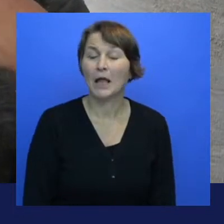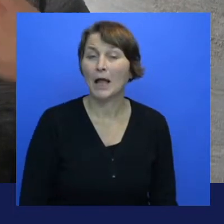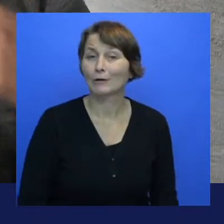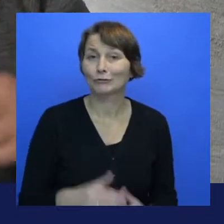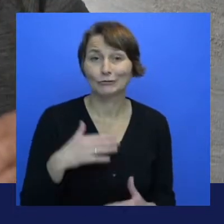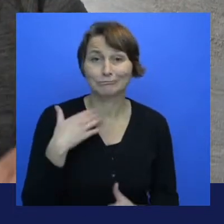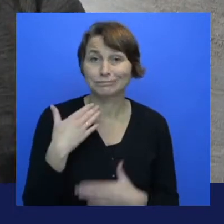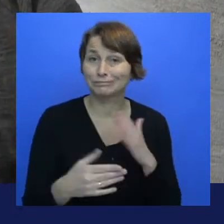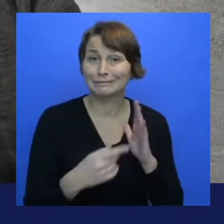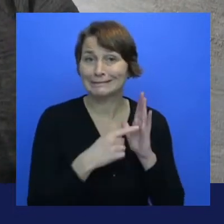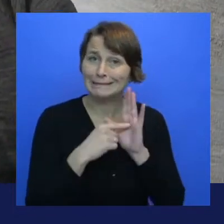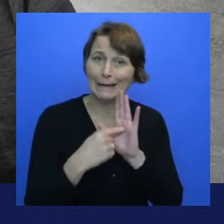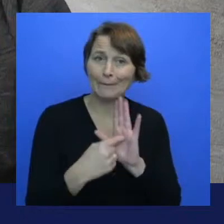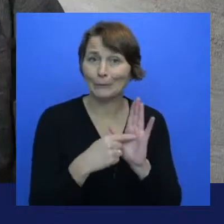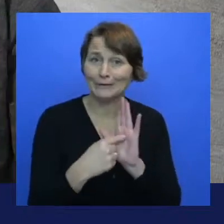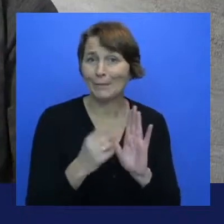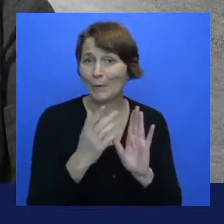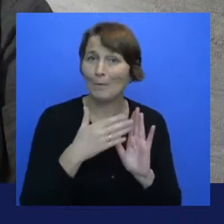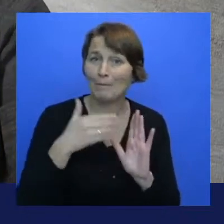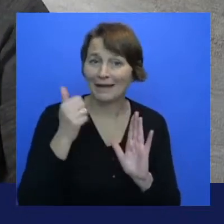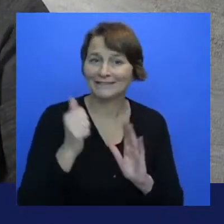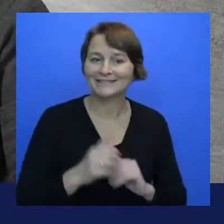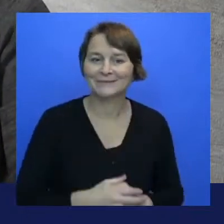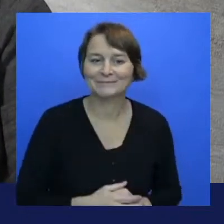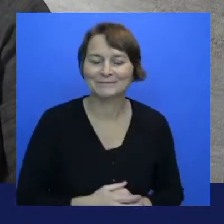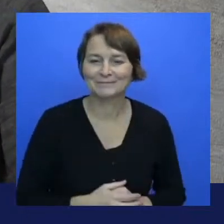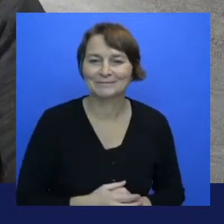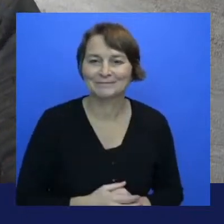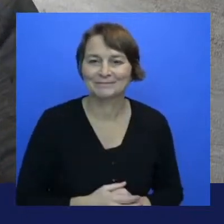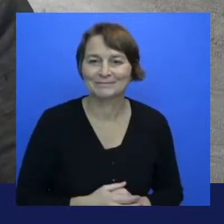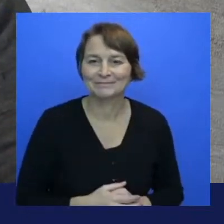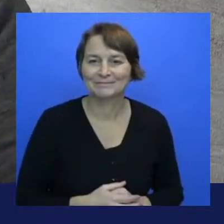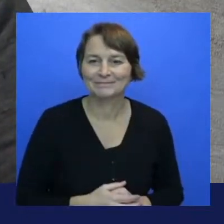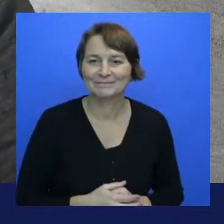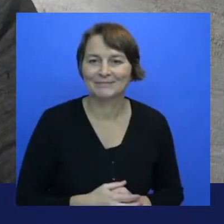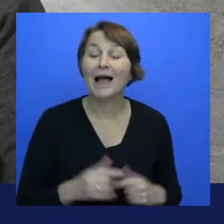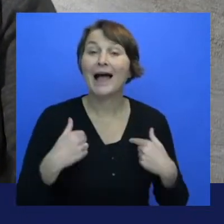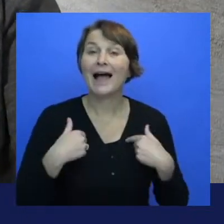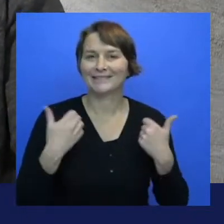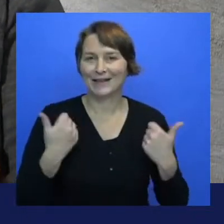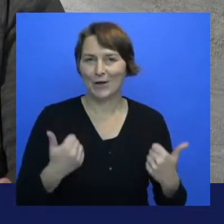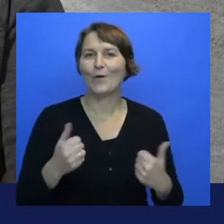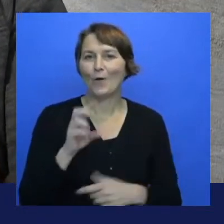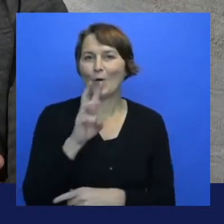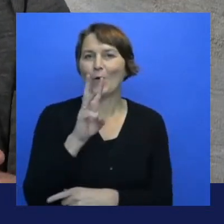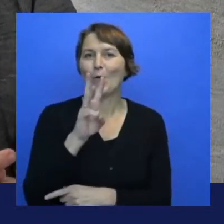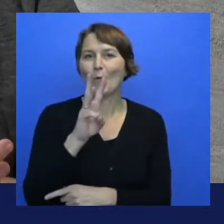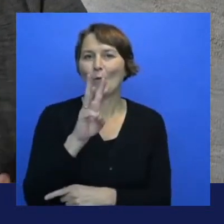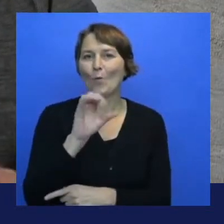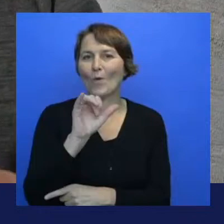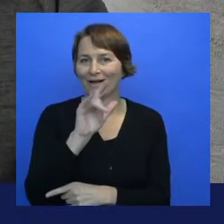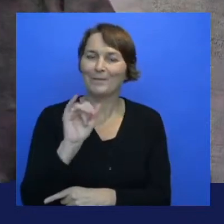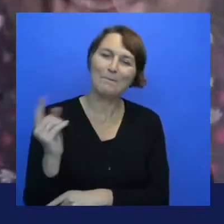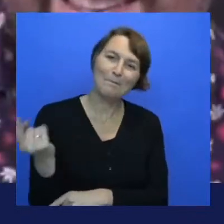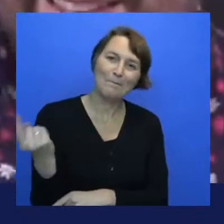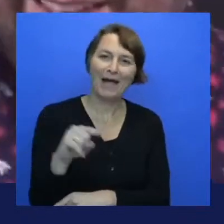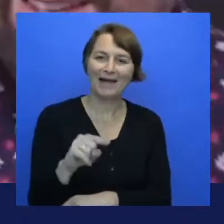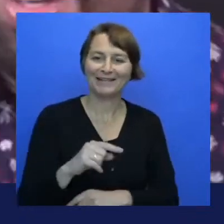we can't. Oh, there he is. Now I got you. You're back now, yeah.